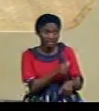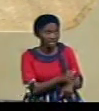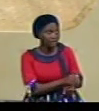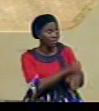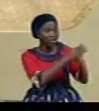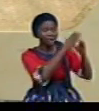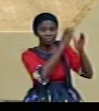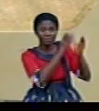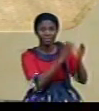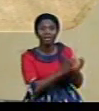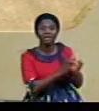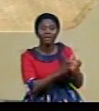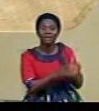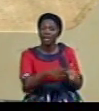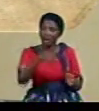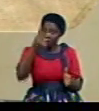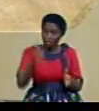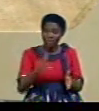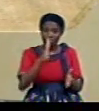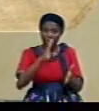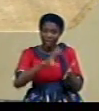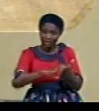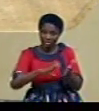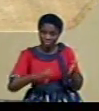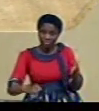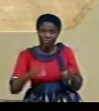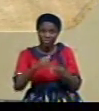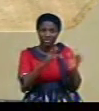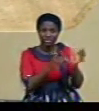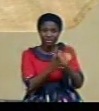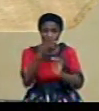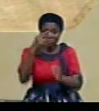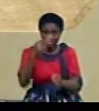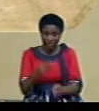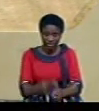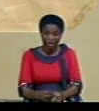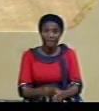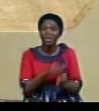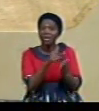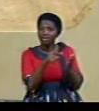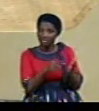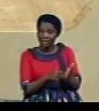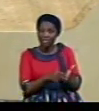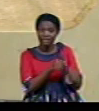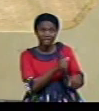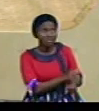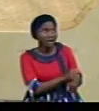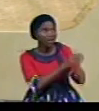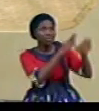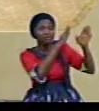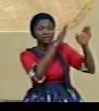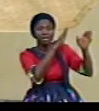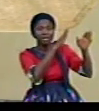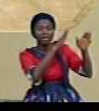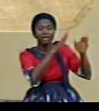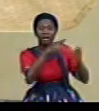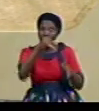this mountain must be removing Jesus name this